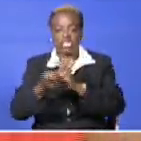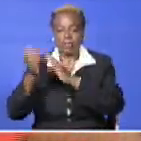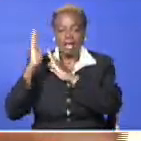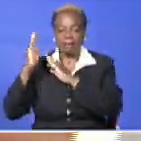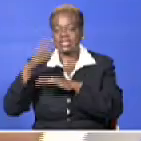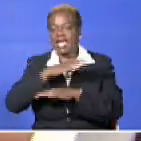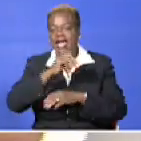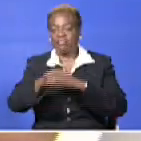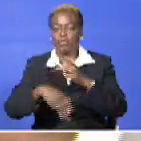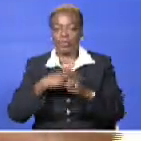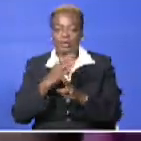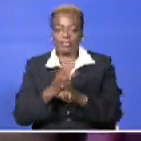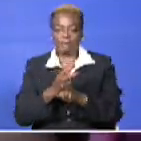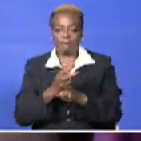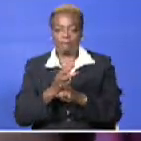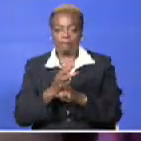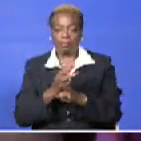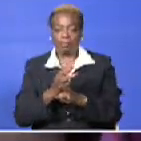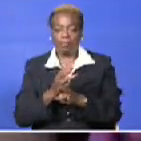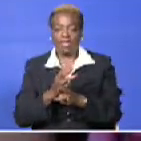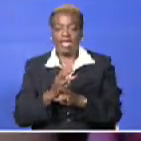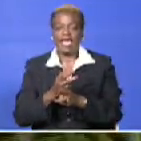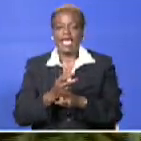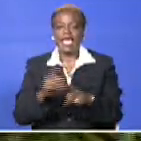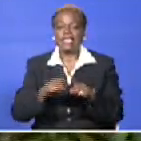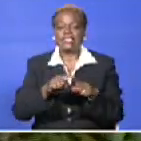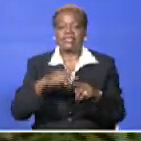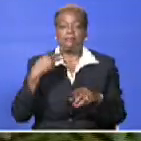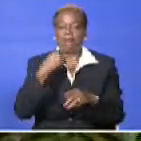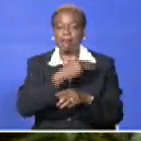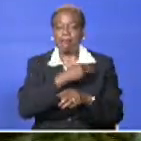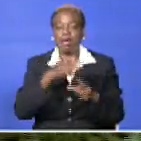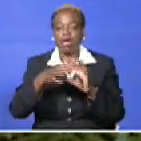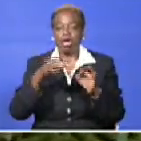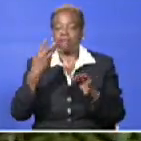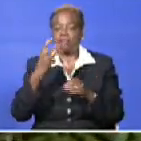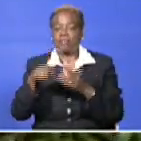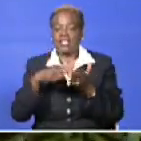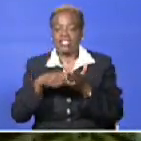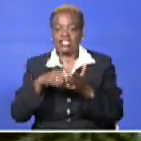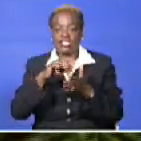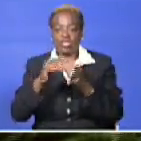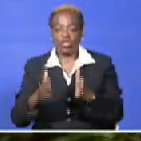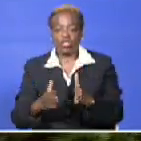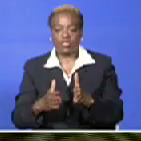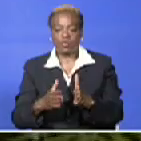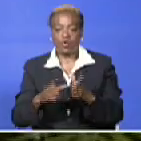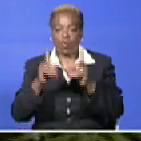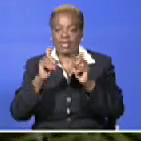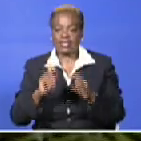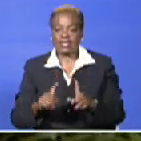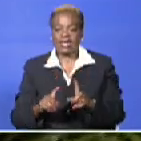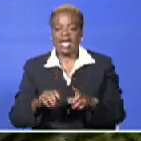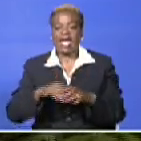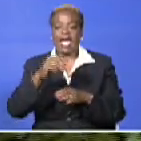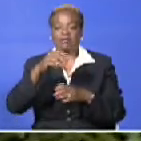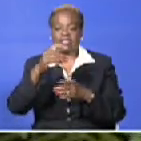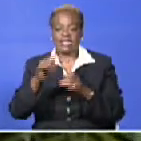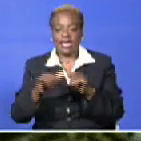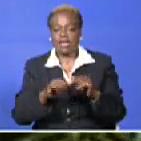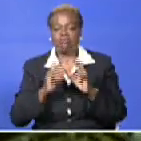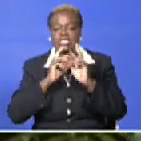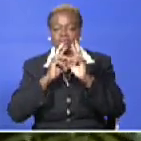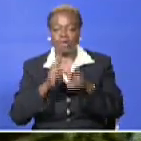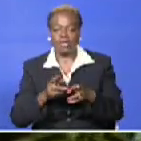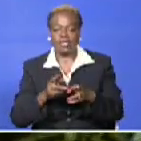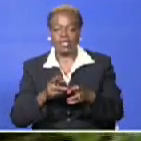As each member of this exceptional cadre of students were questioned, an outstanding response to one of the segments were